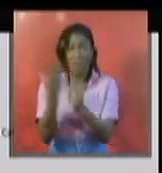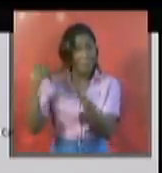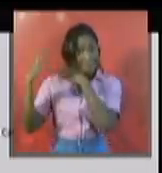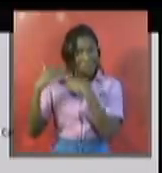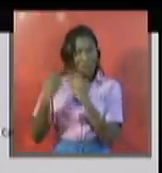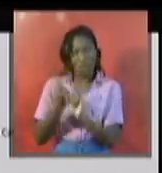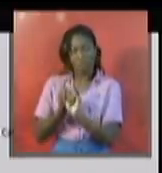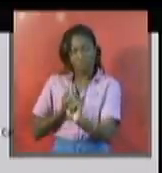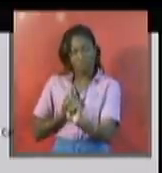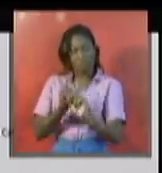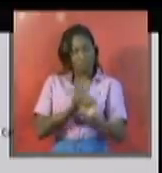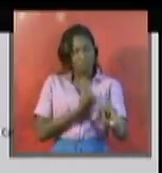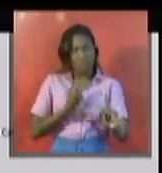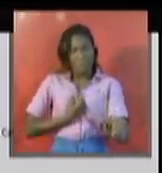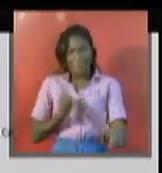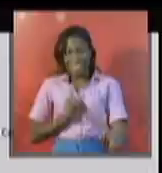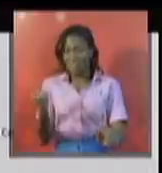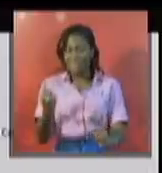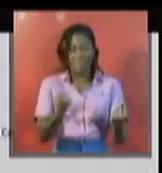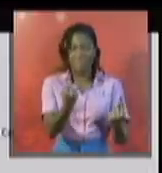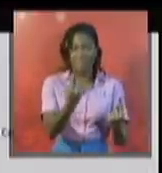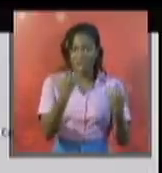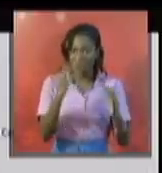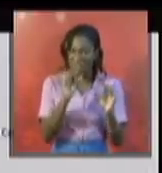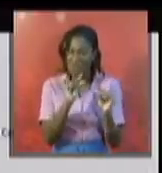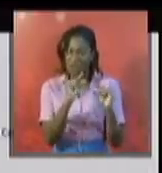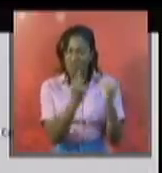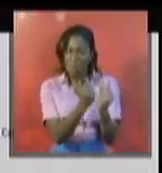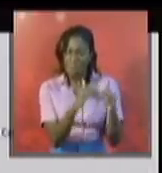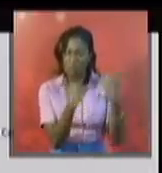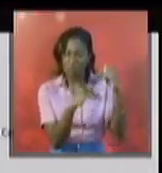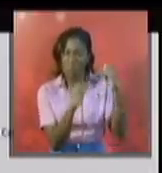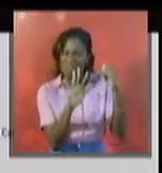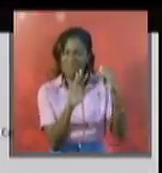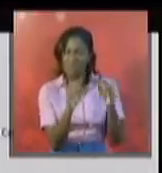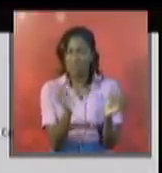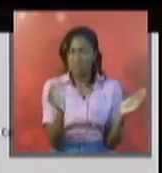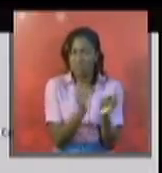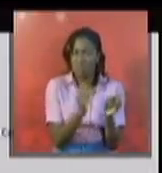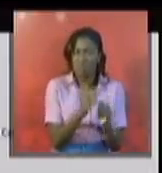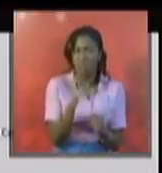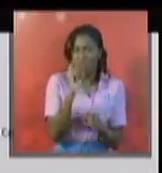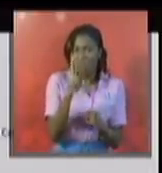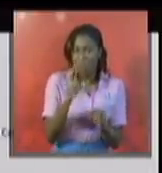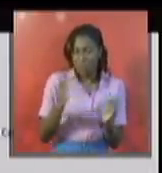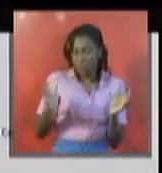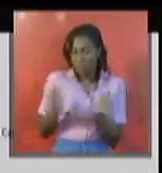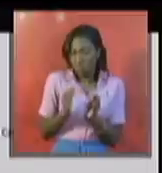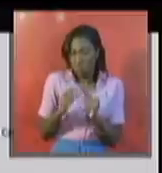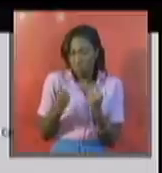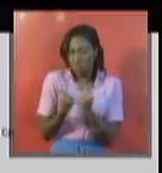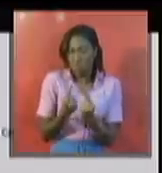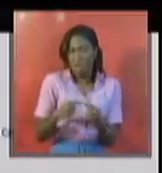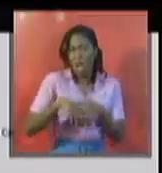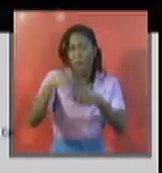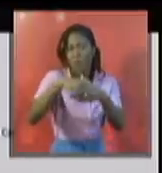dinners, play dates, unnecessary trips to the store. I hope this sounds familiar because I have been preaching